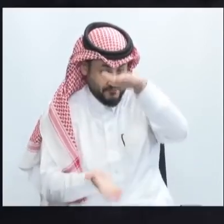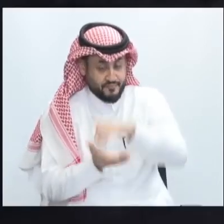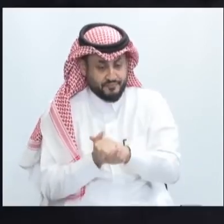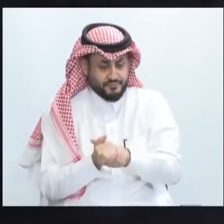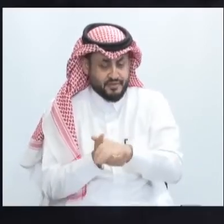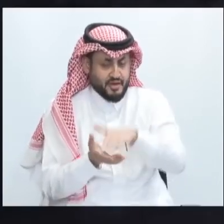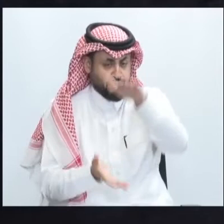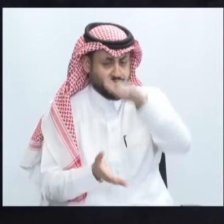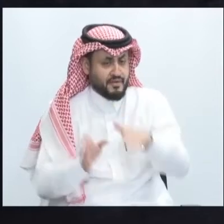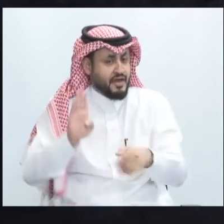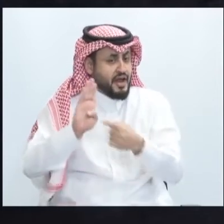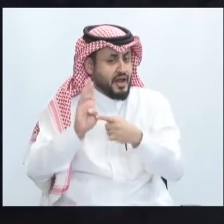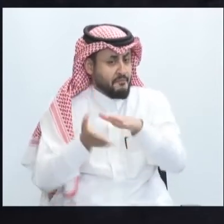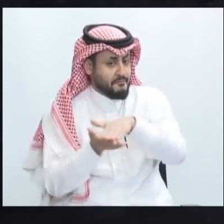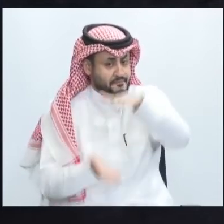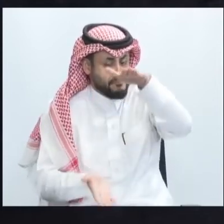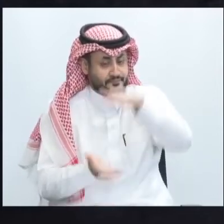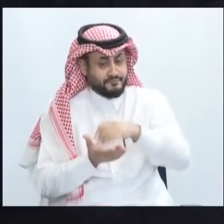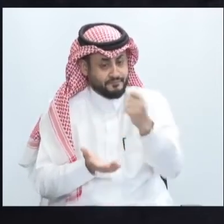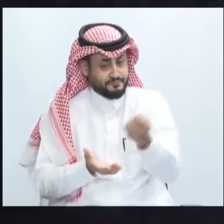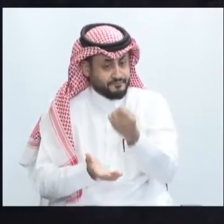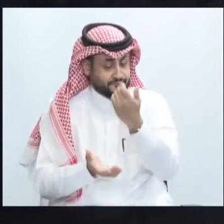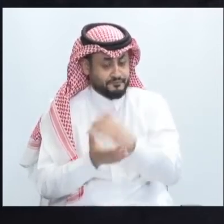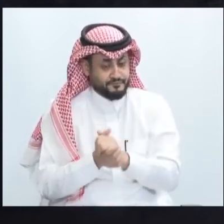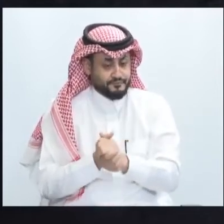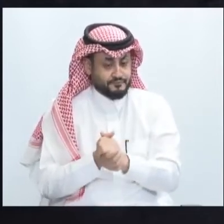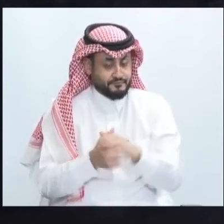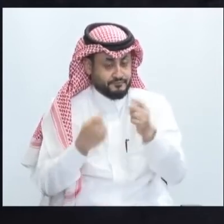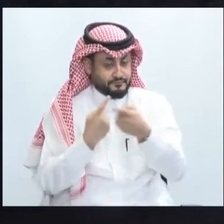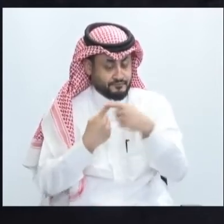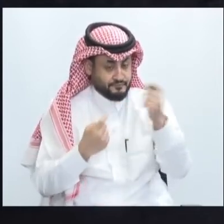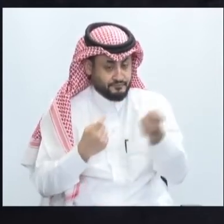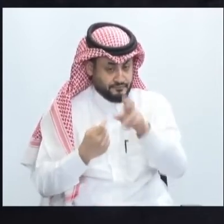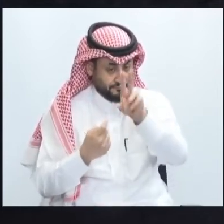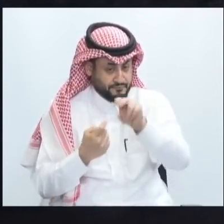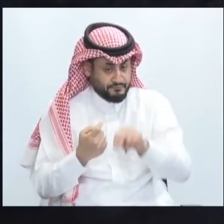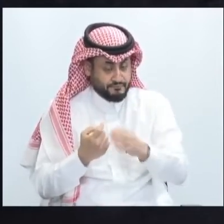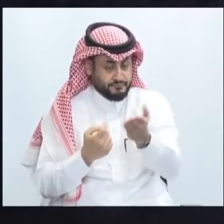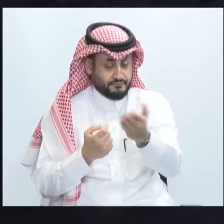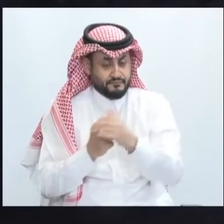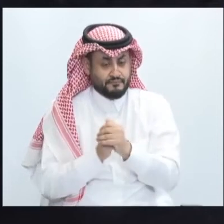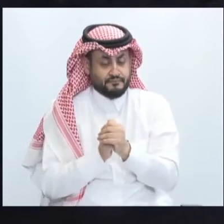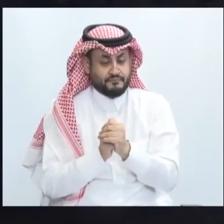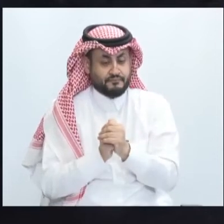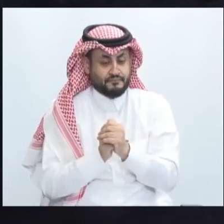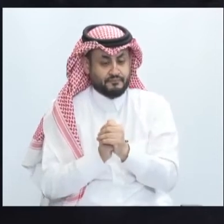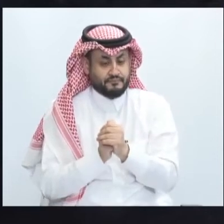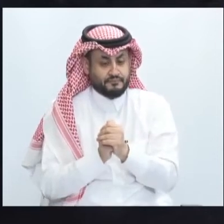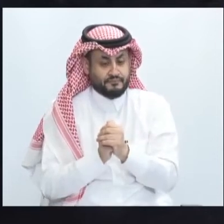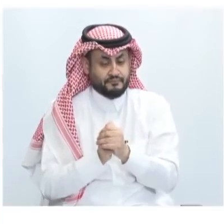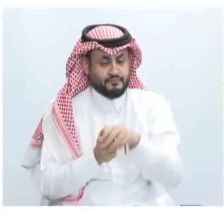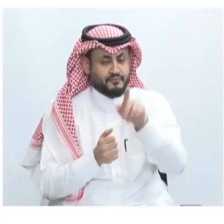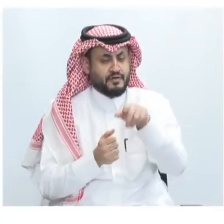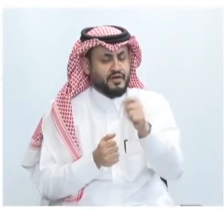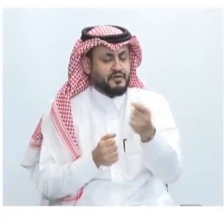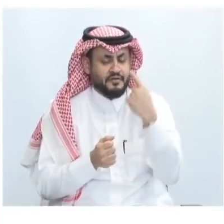in capital, yes, capital letters. Okay, so this is the B in capital form. Now, how to